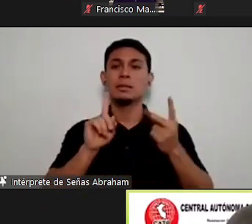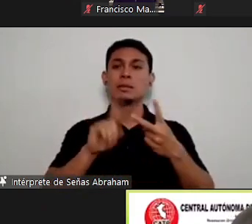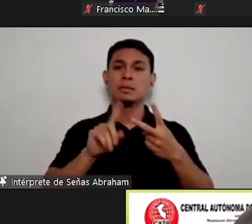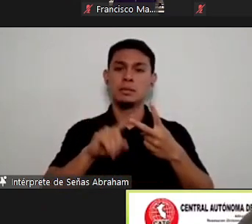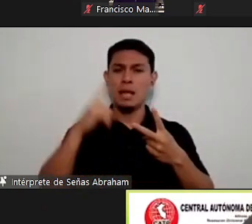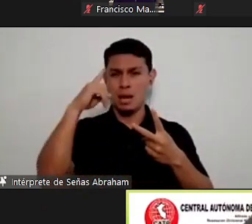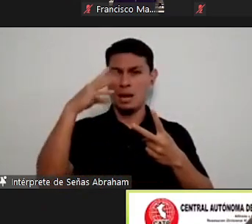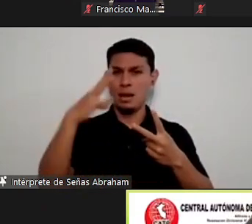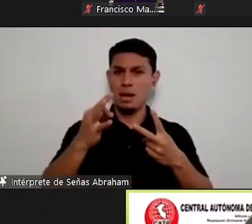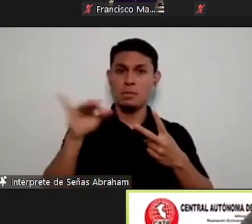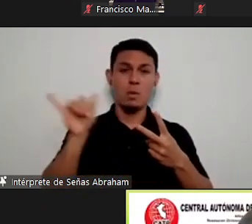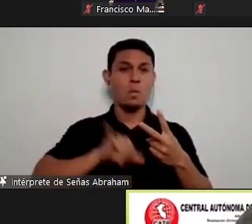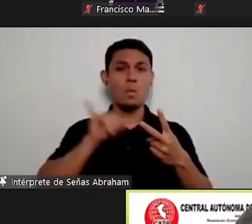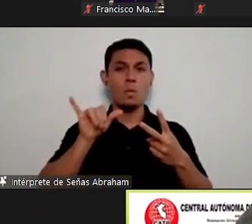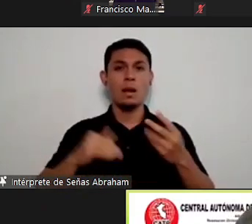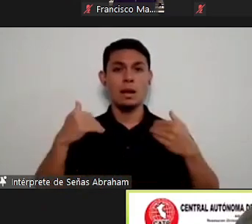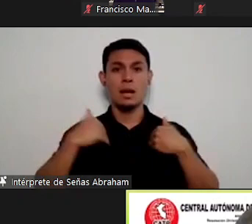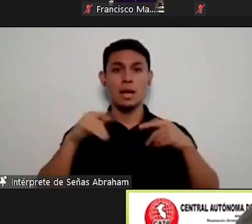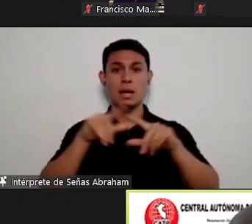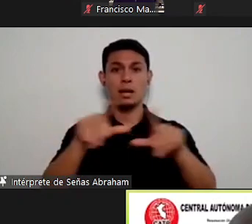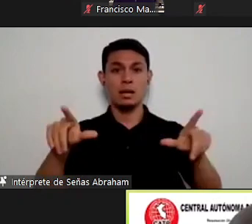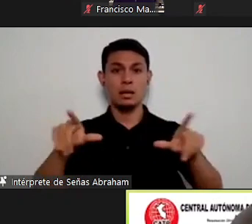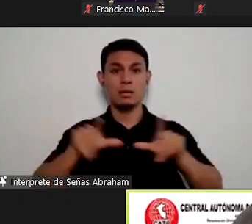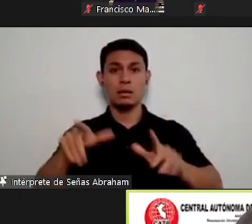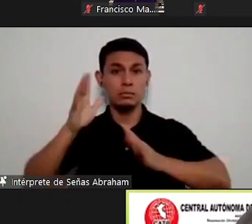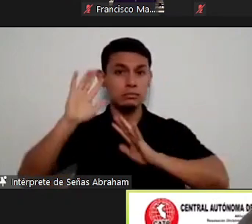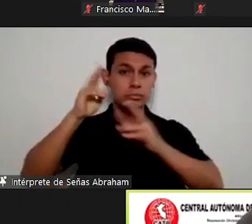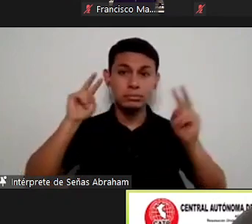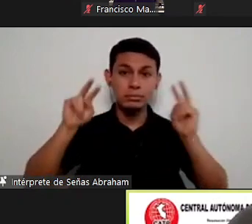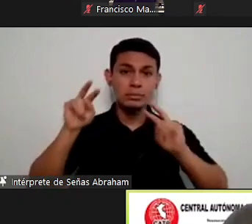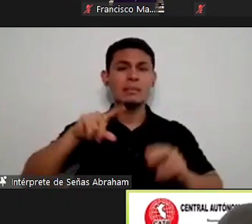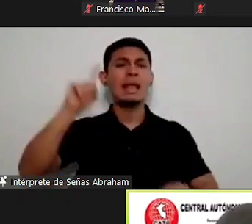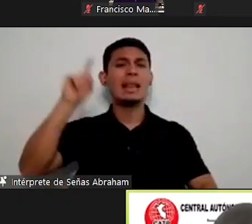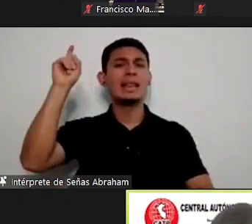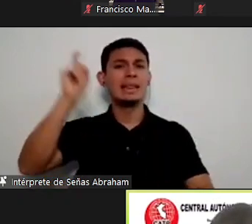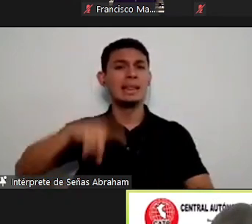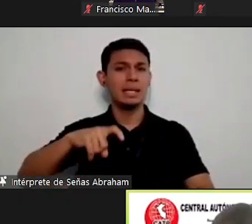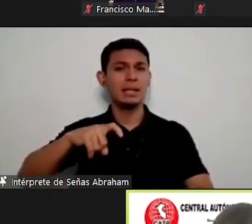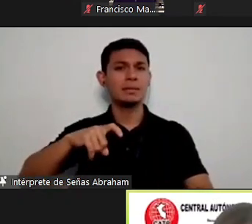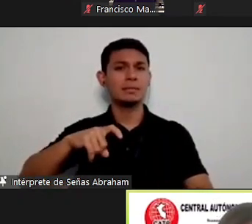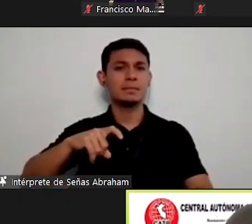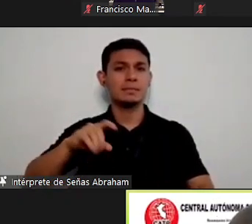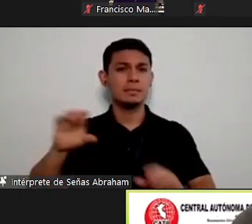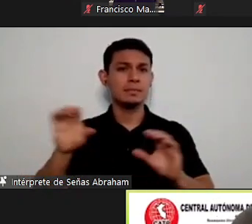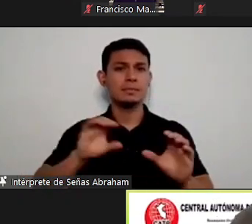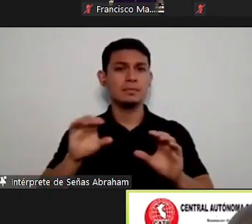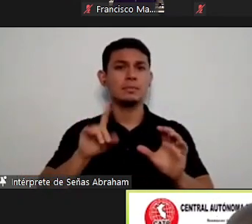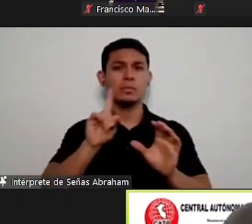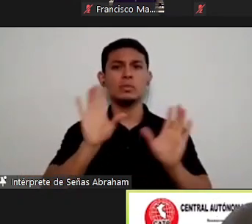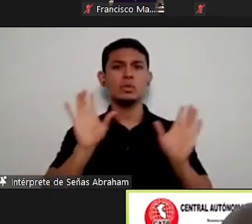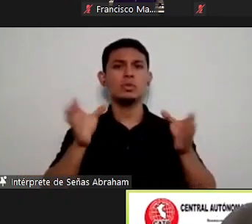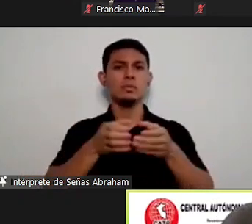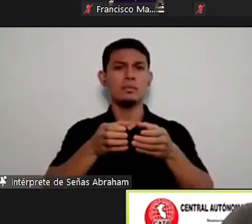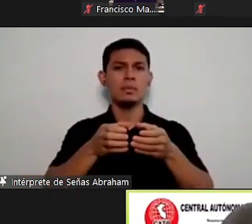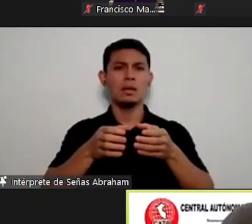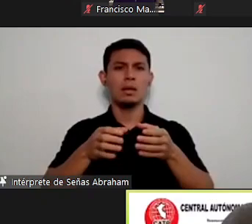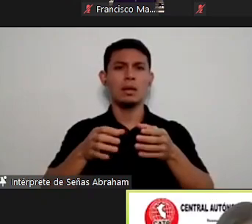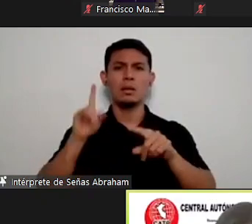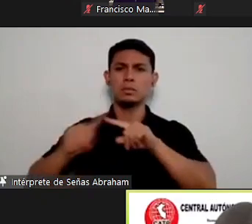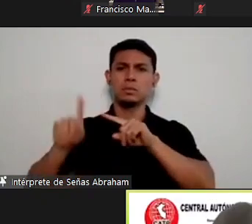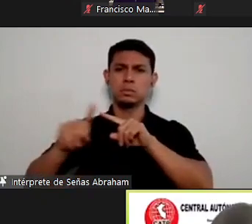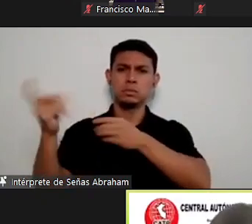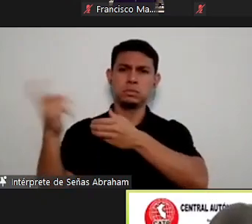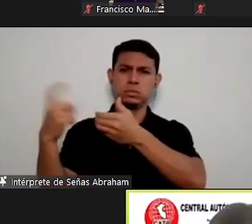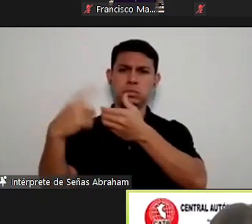implemented we believe that just as we have had uh collaboration space that there should have been a